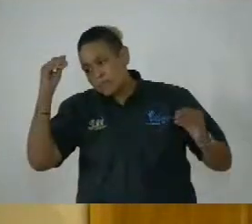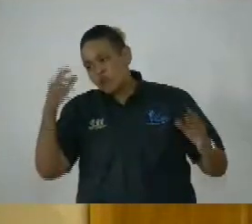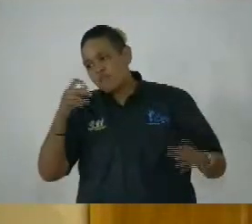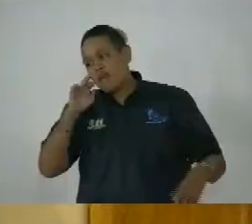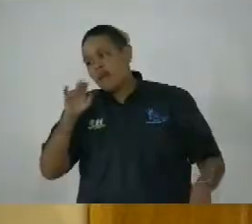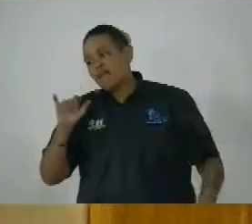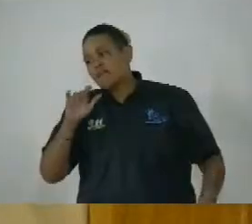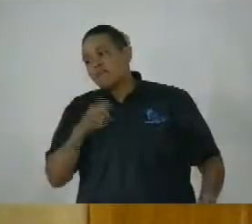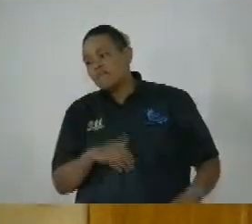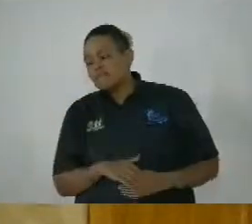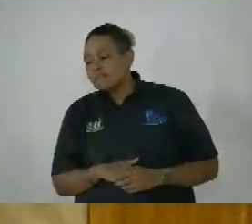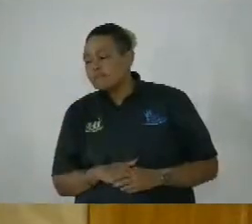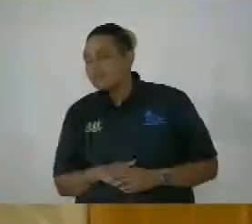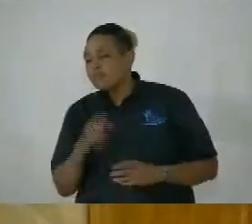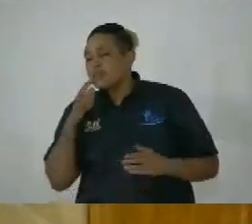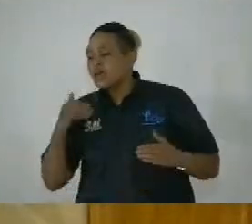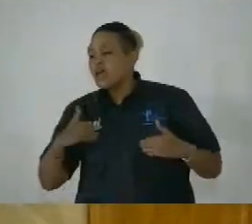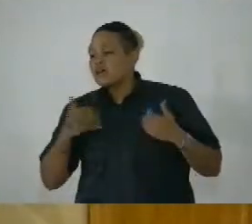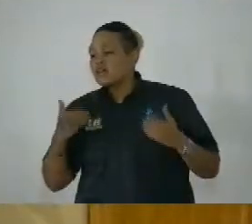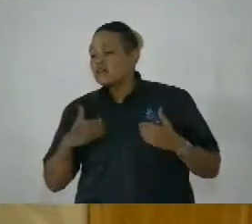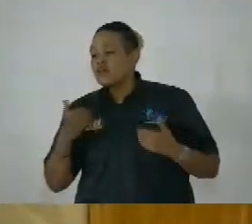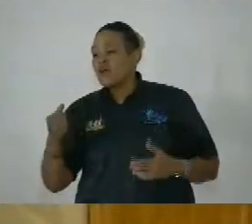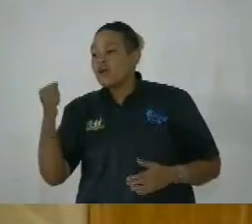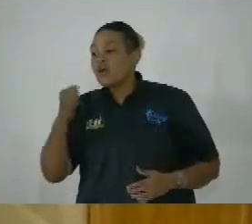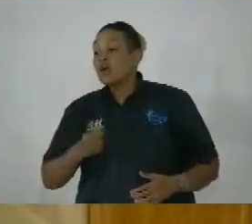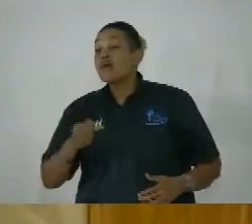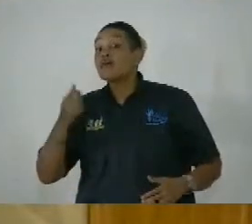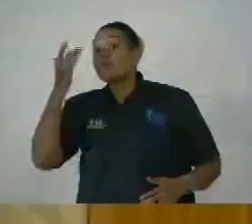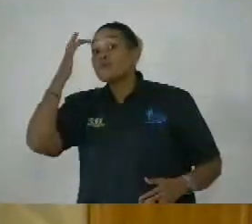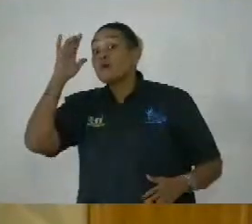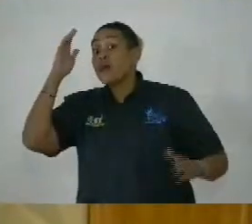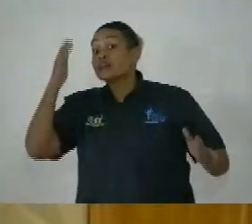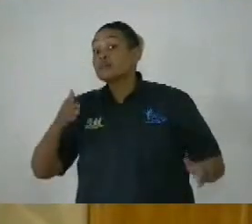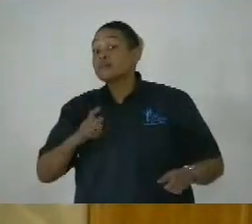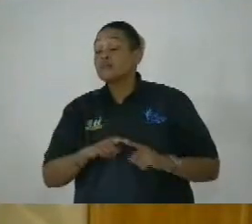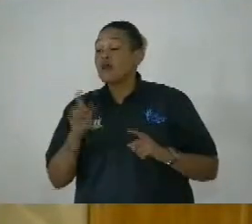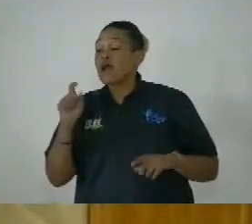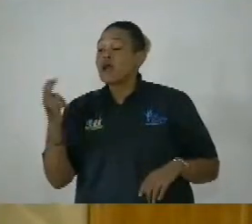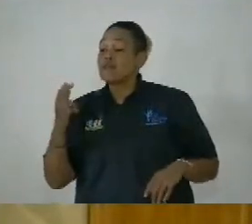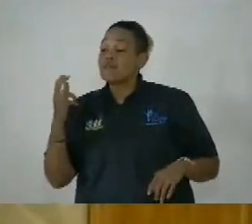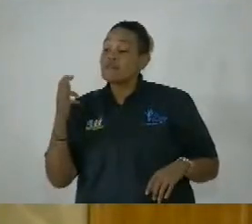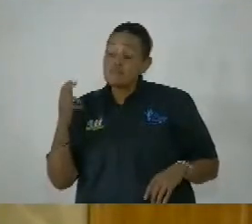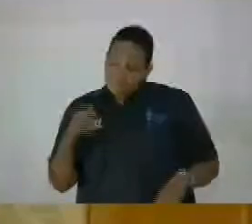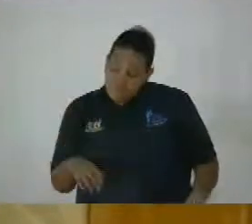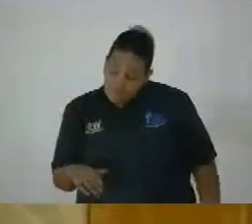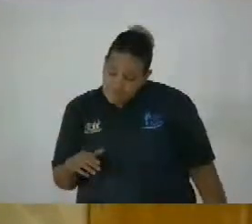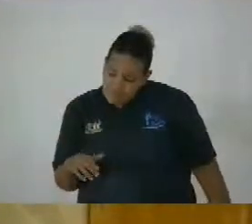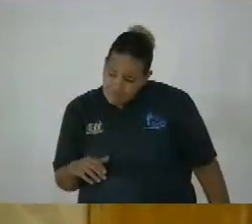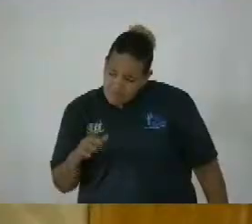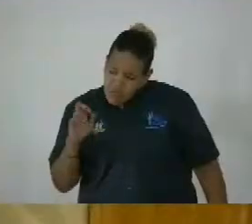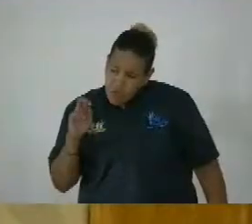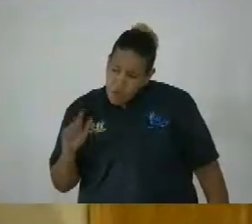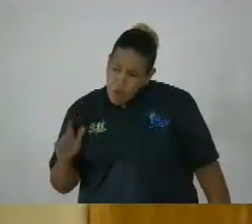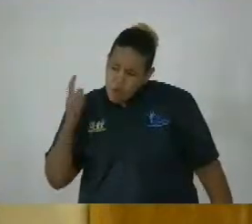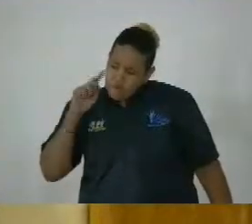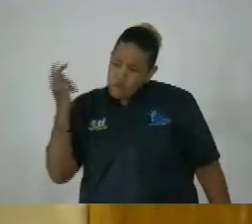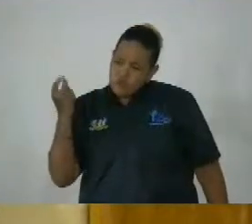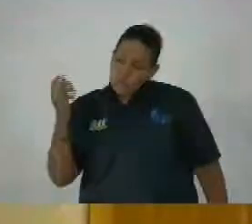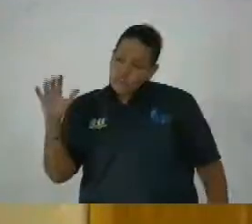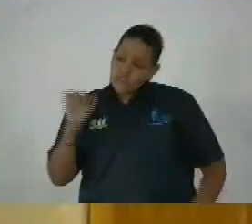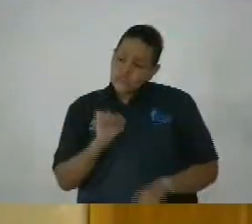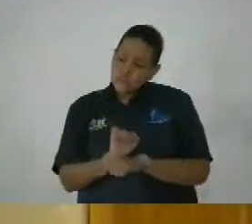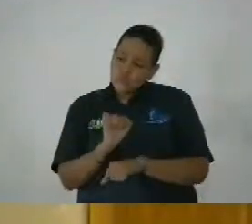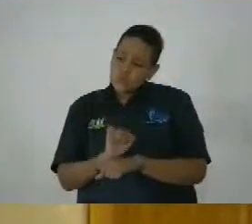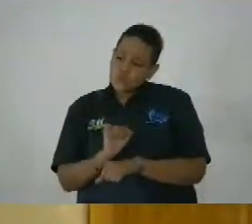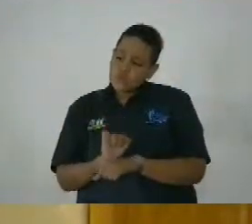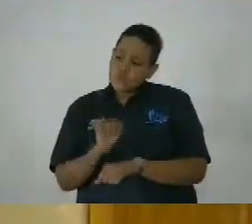think, the Jamaican police was the brightest person, but you will have to meet Corporal Kevin Blake then, who was doing his work for